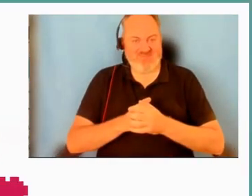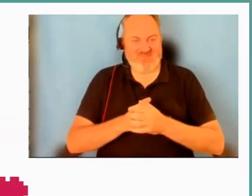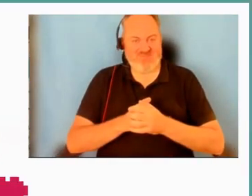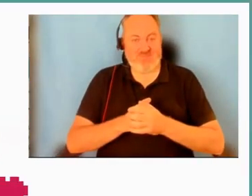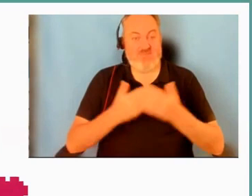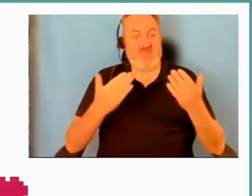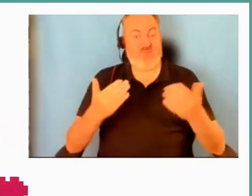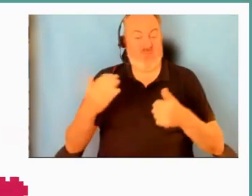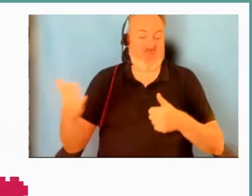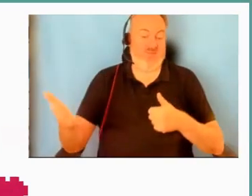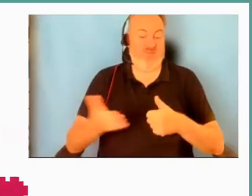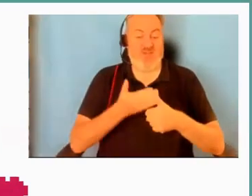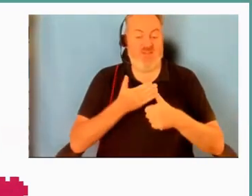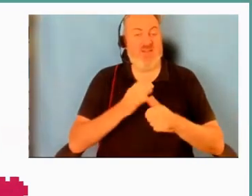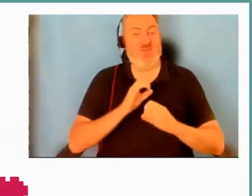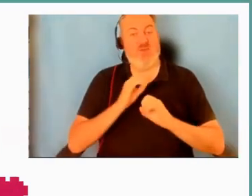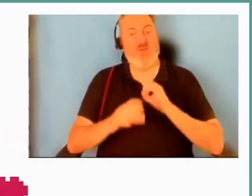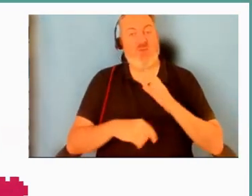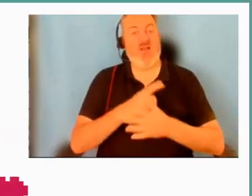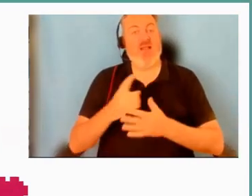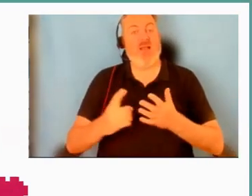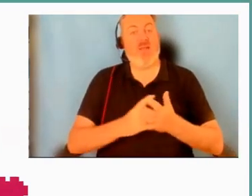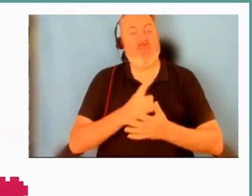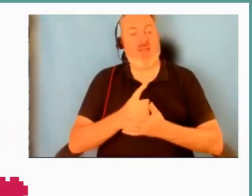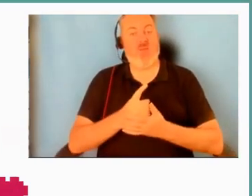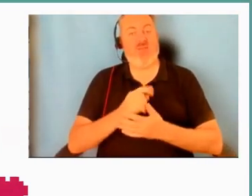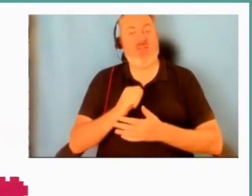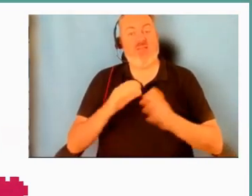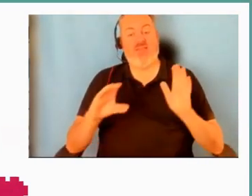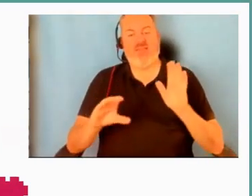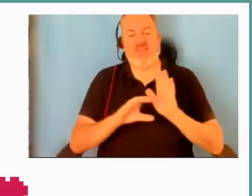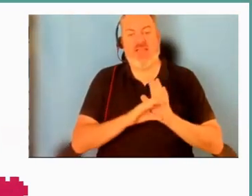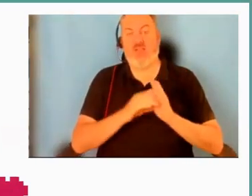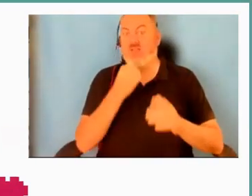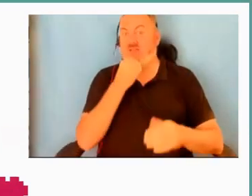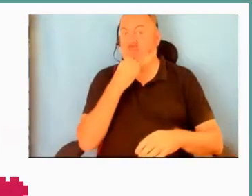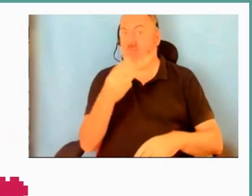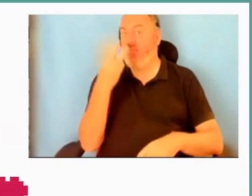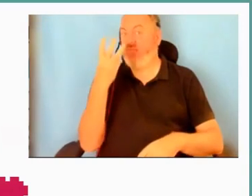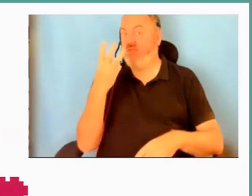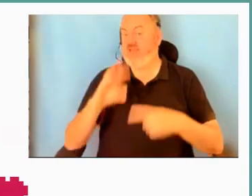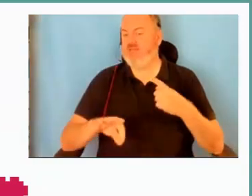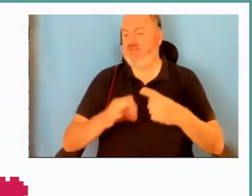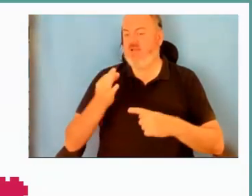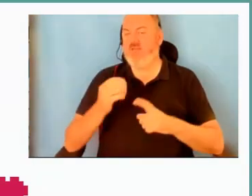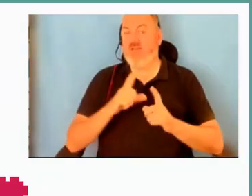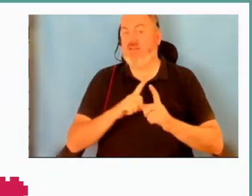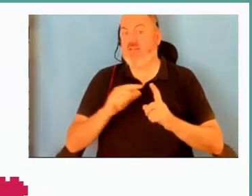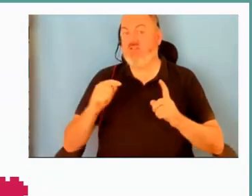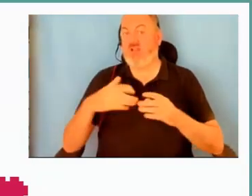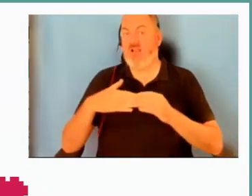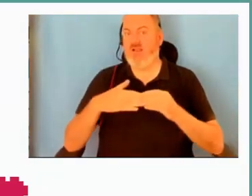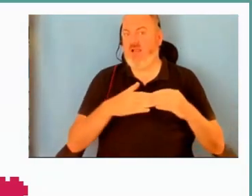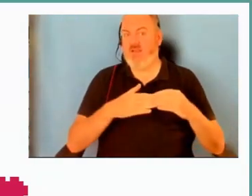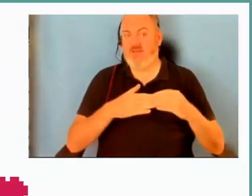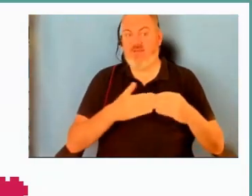So I'm going to start off by talking a little bit about section 3 of the Discover Digital Guide. And this is all about digital